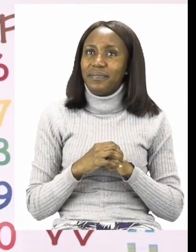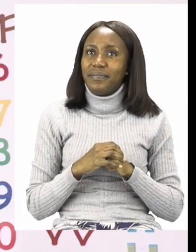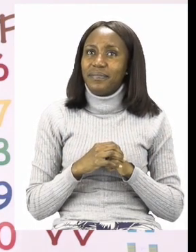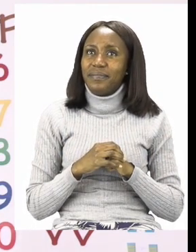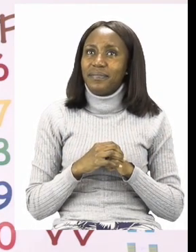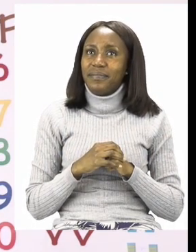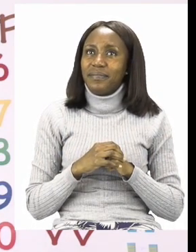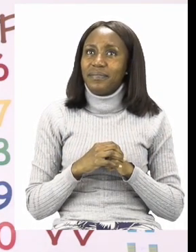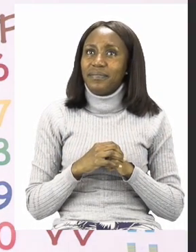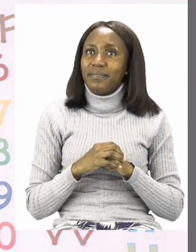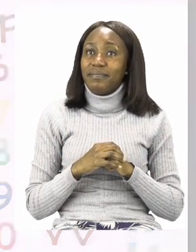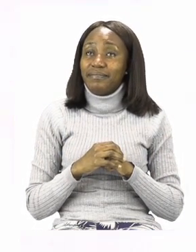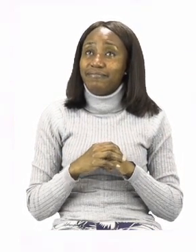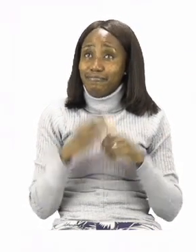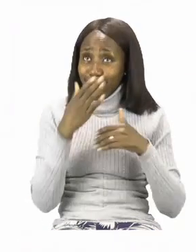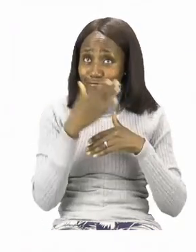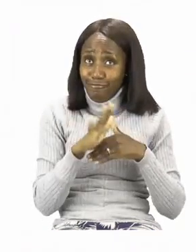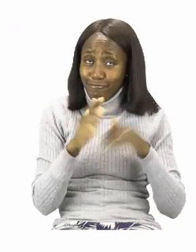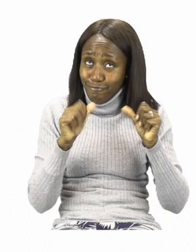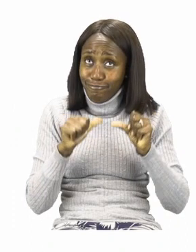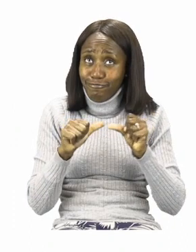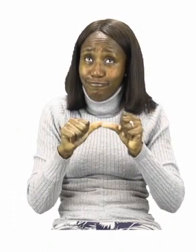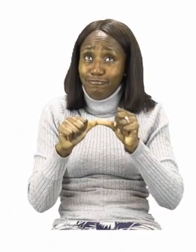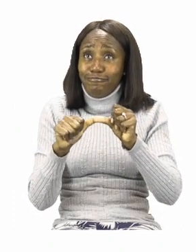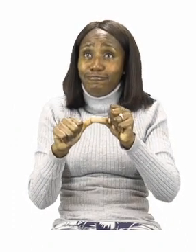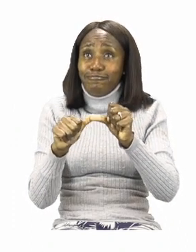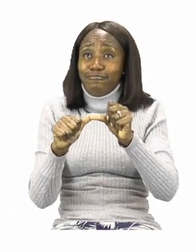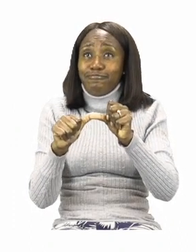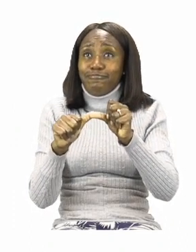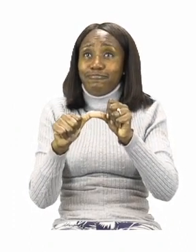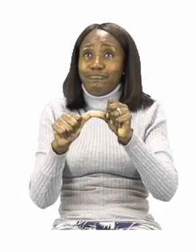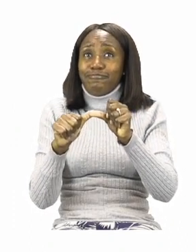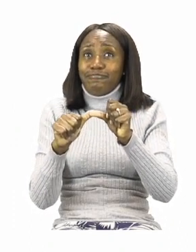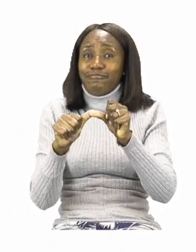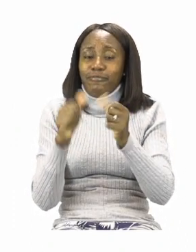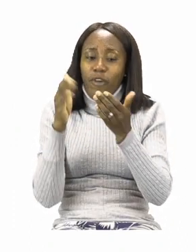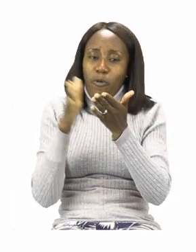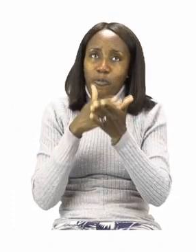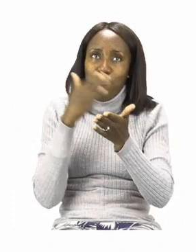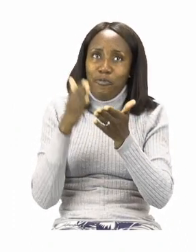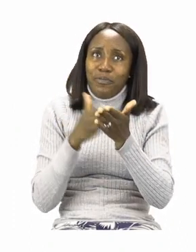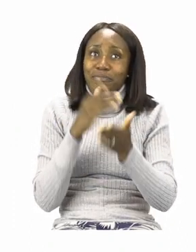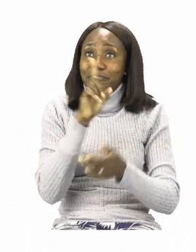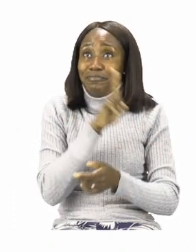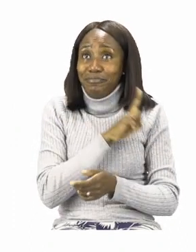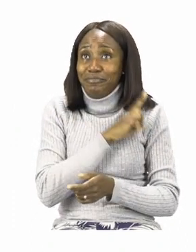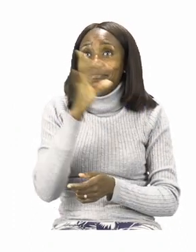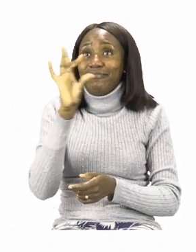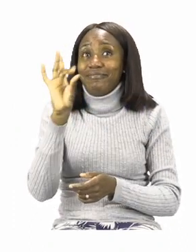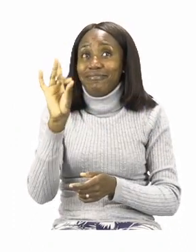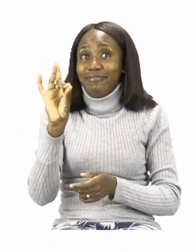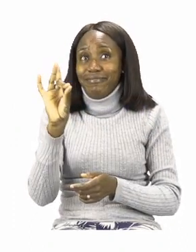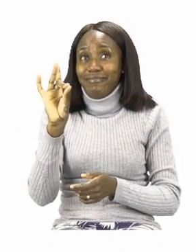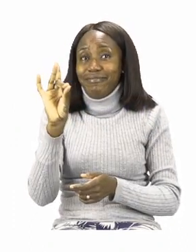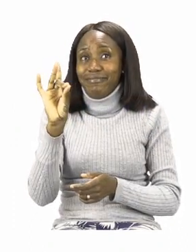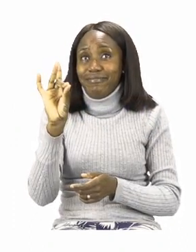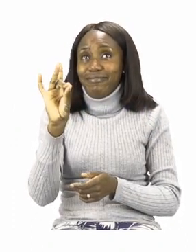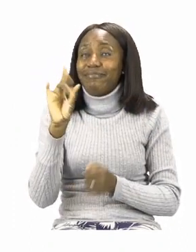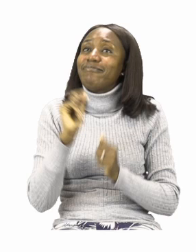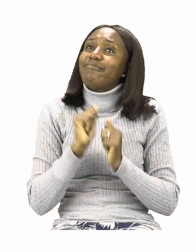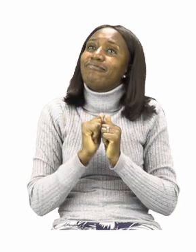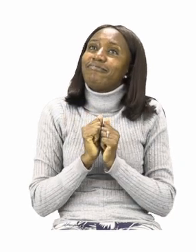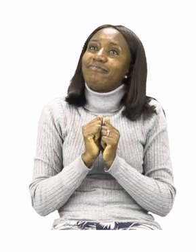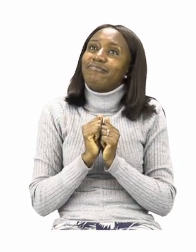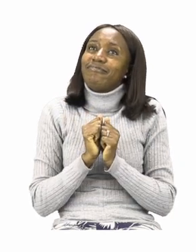After this, we continue to page 18. On the